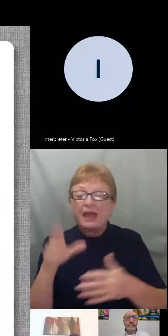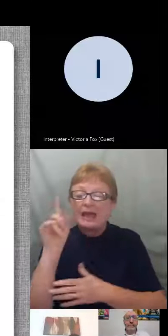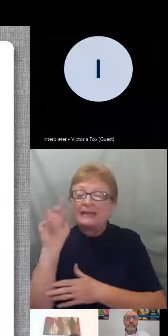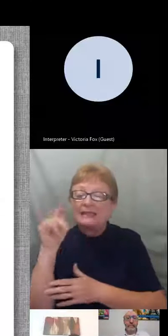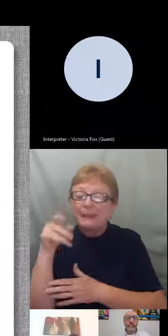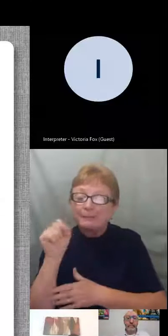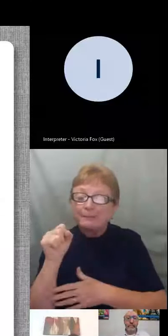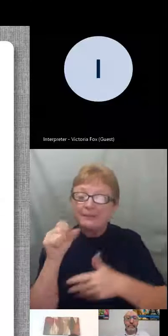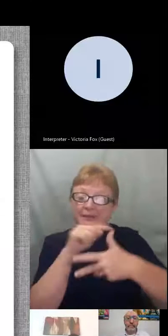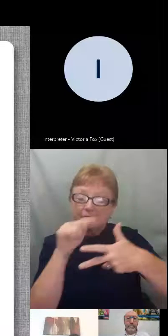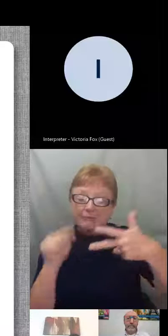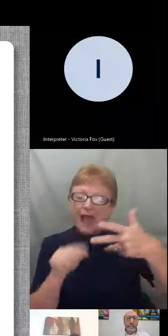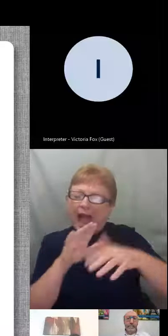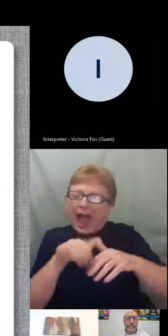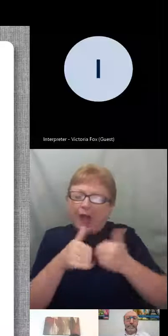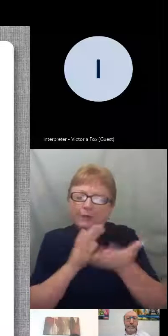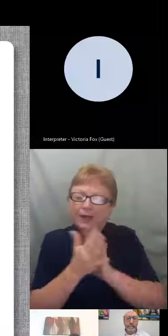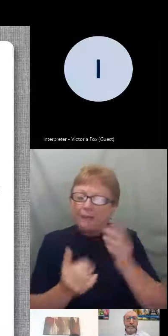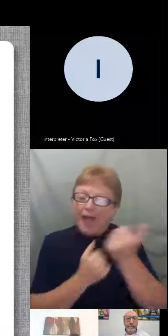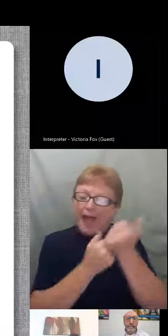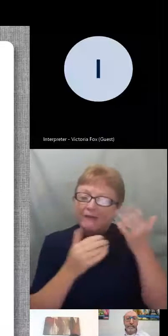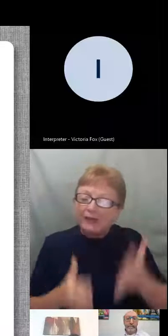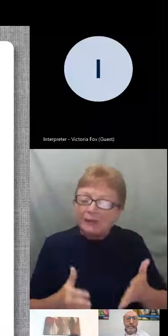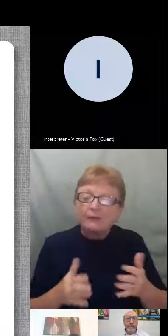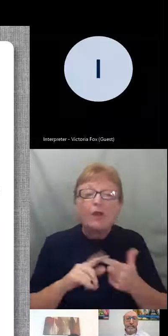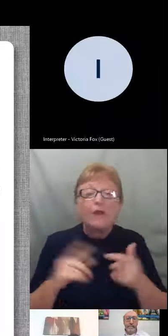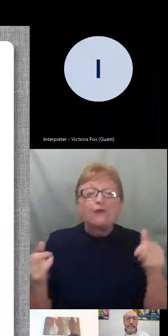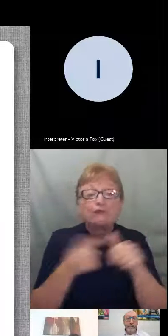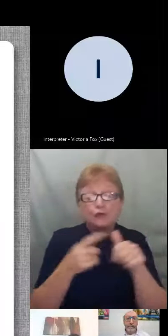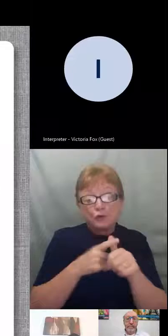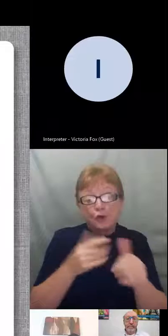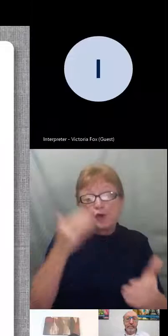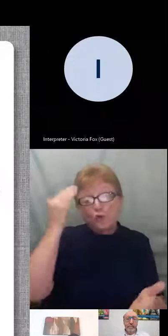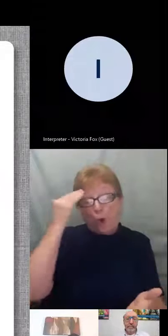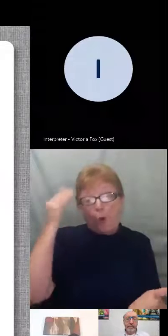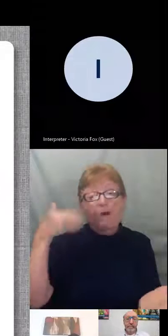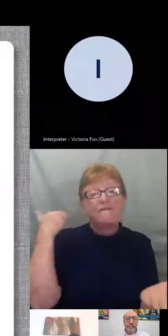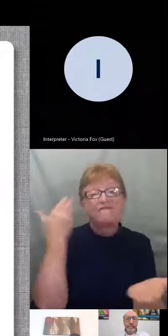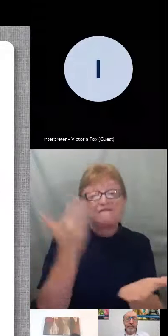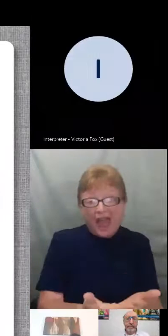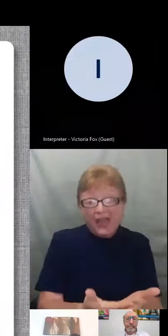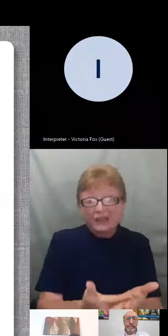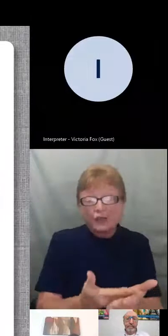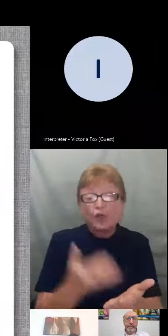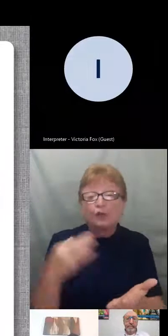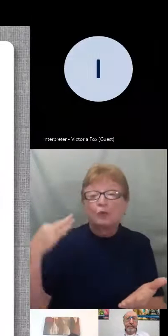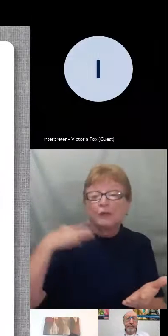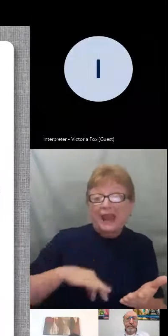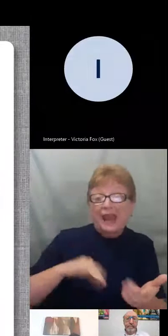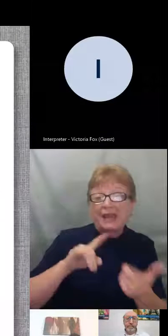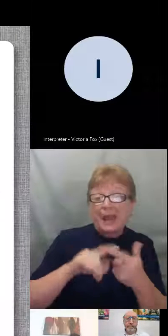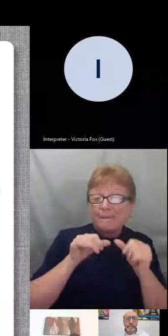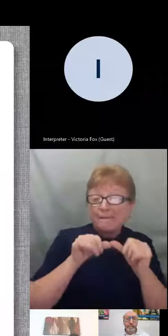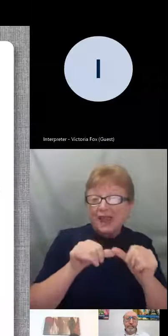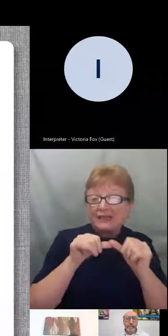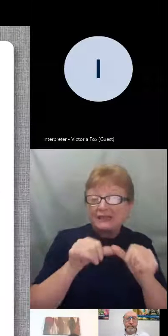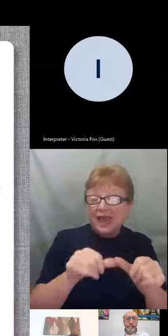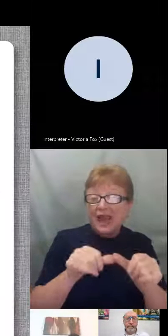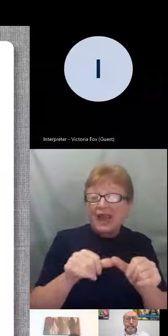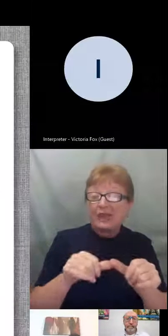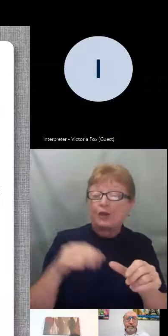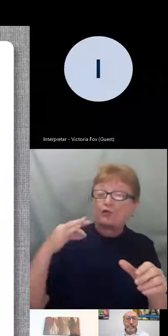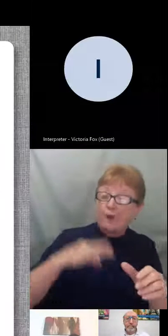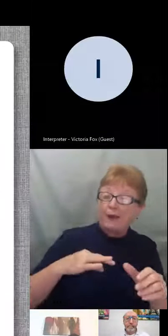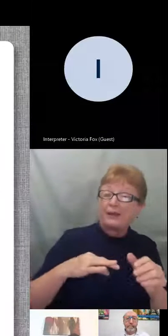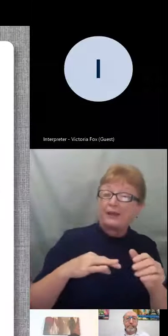First of all, know the facts. To gain and maintain credibility, it is critical that you have